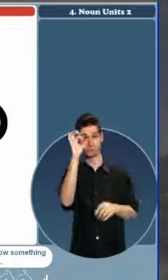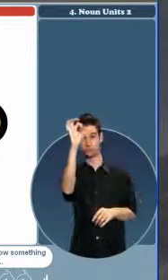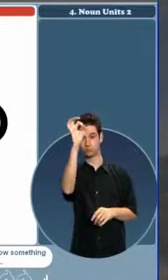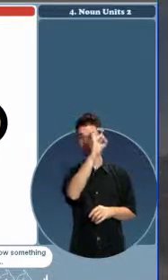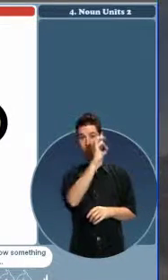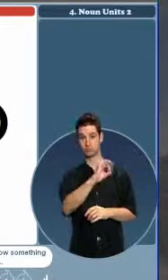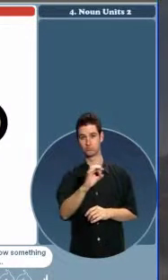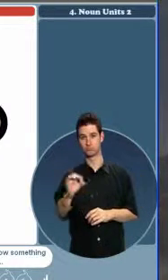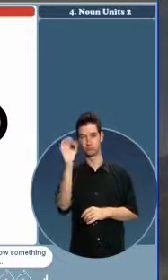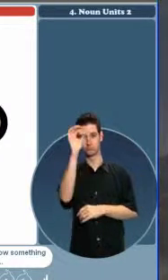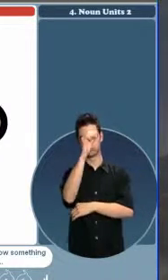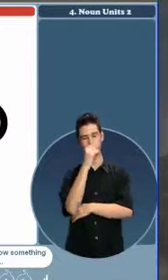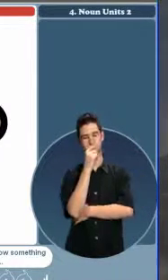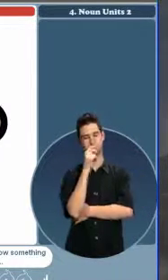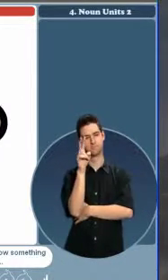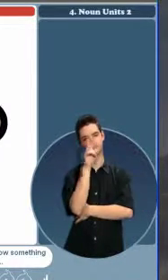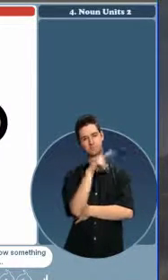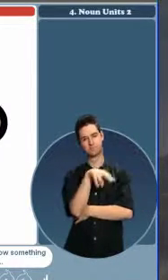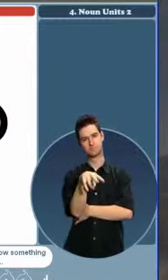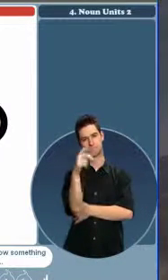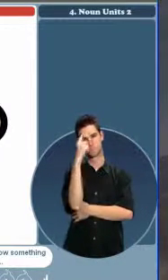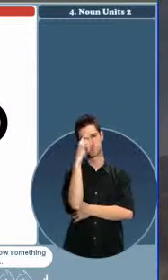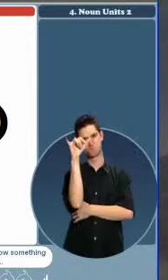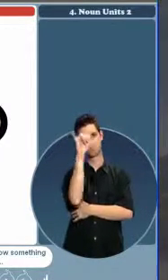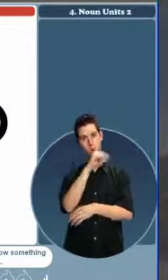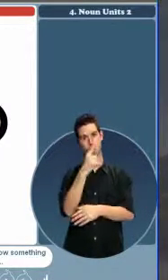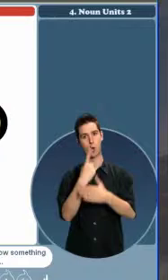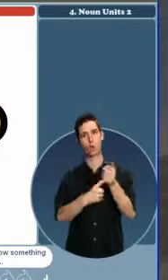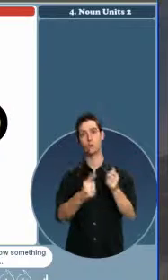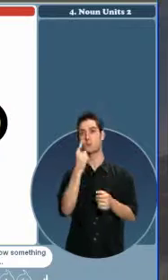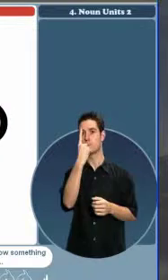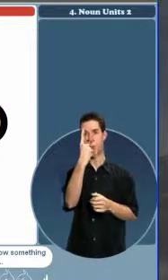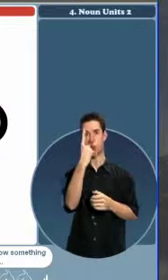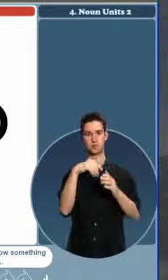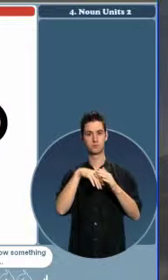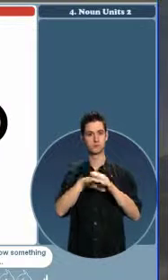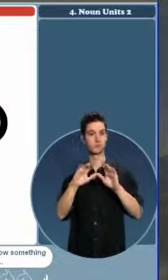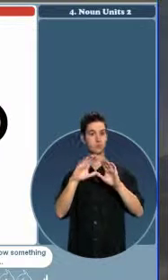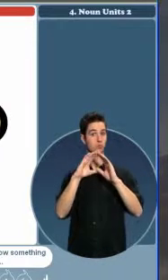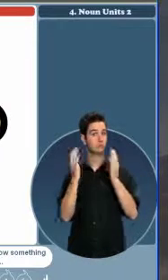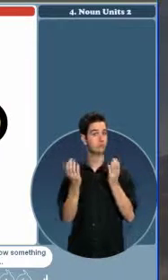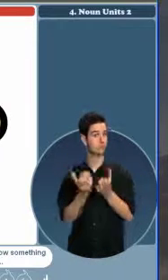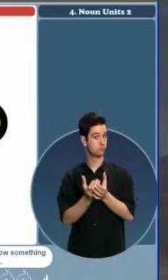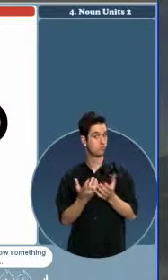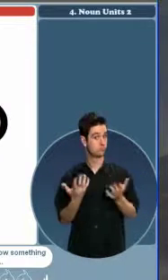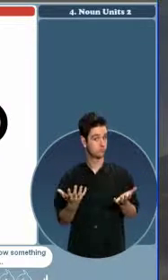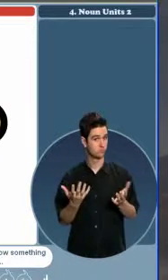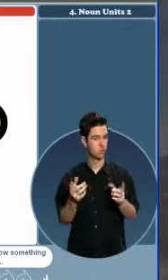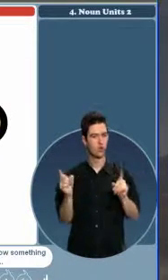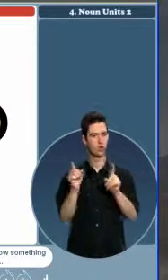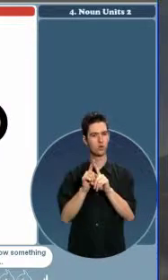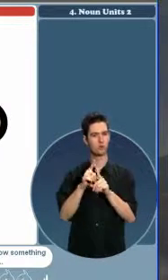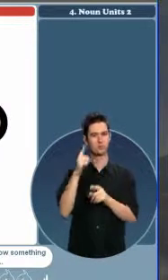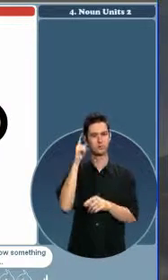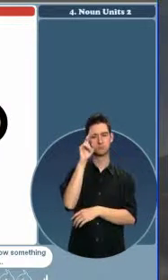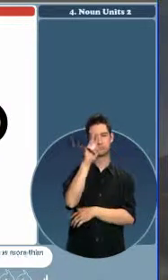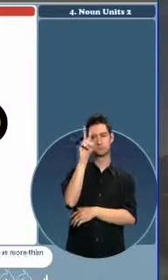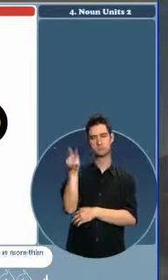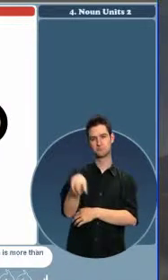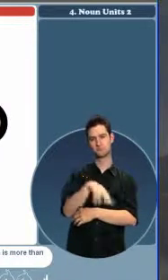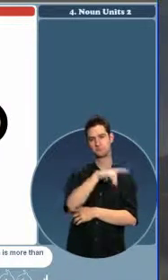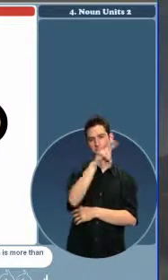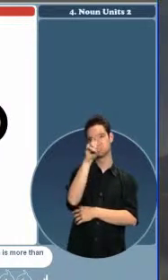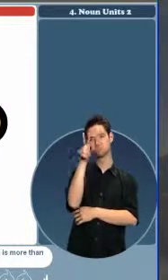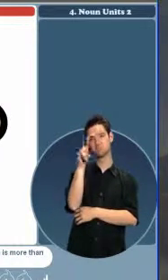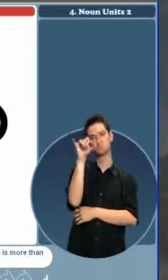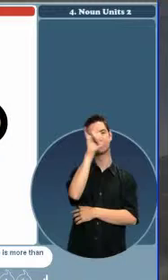In this exercise, you need to decide which pictures show something of which there is only one in existence,